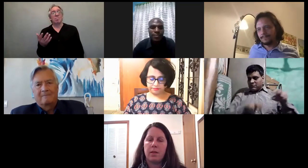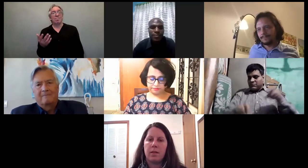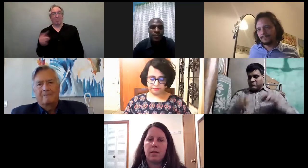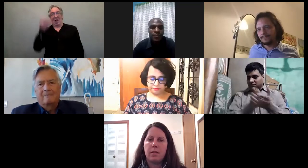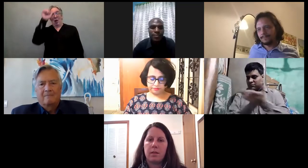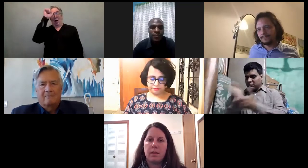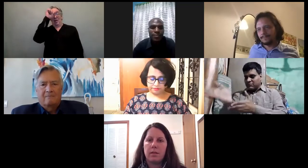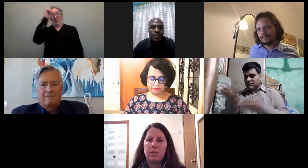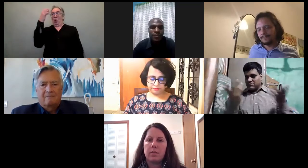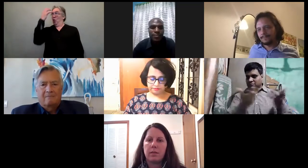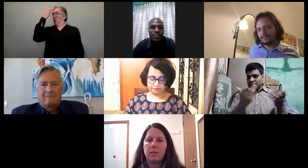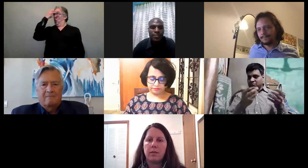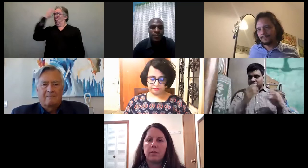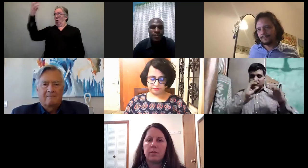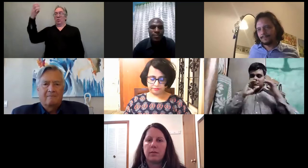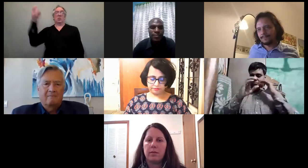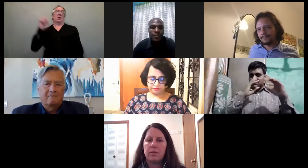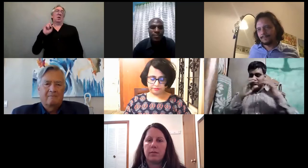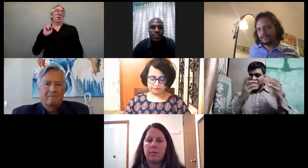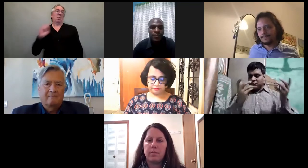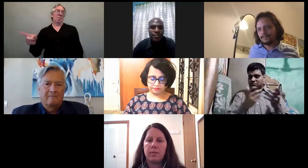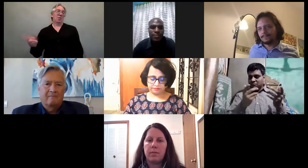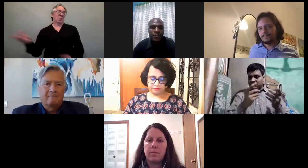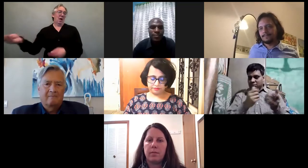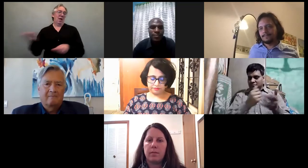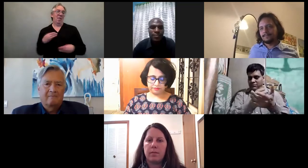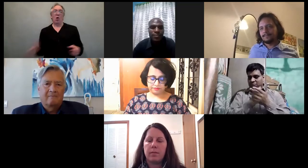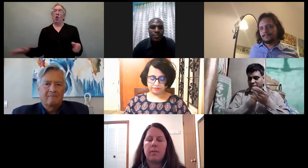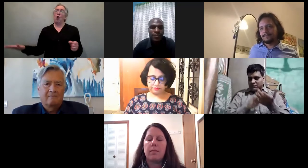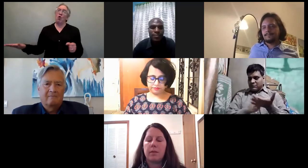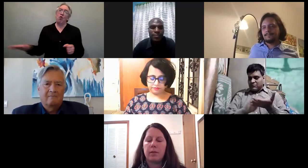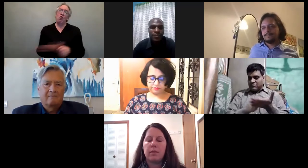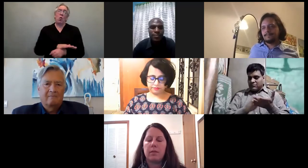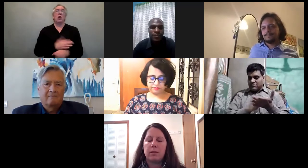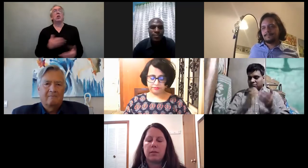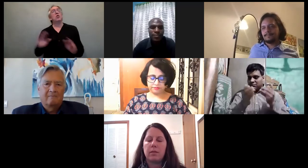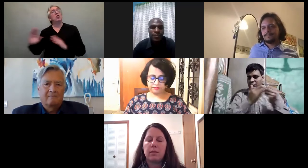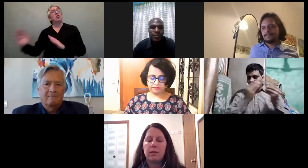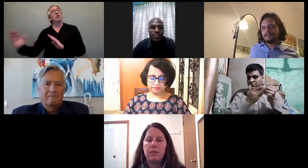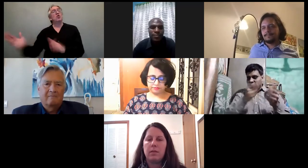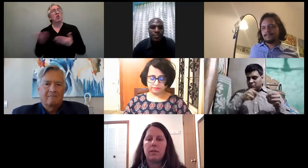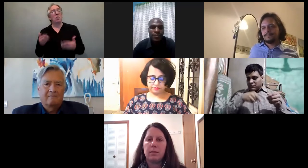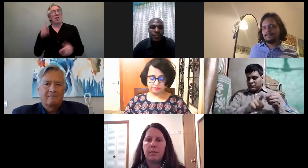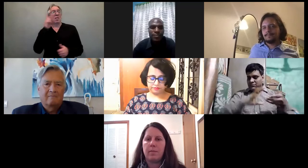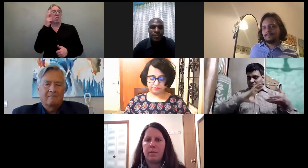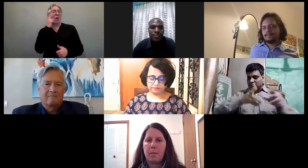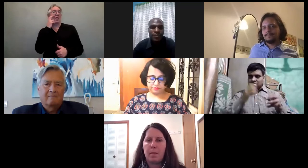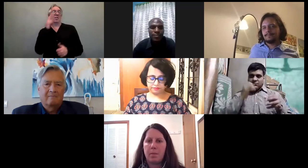they have to provide full accessibility services for deafblind in terms of transportation, in terms